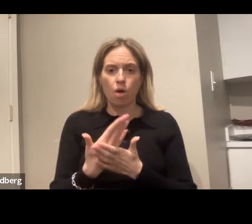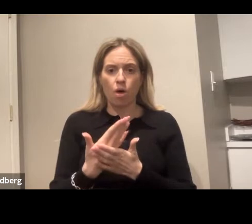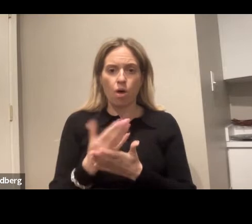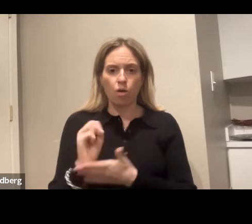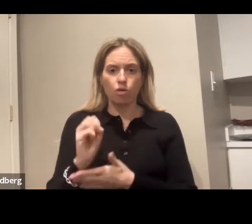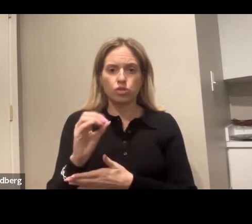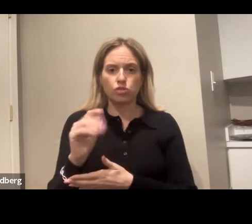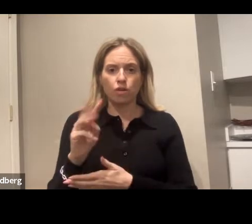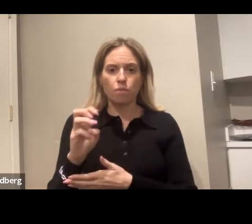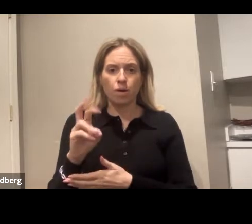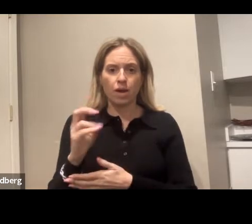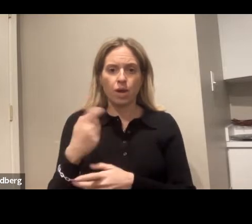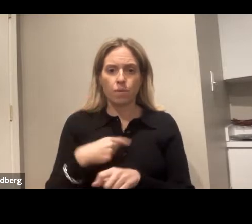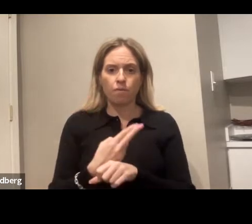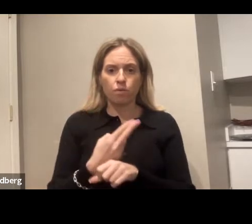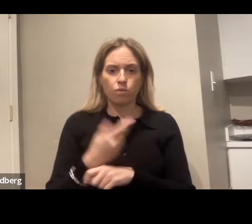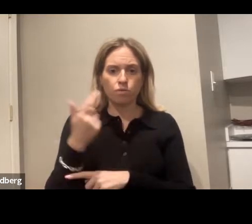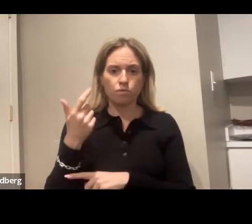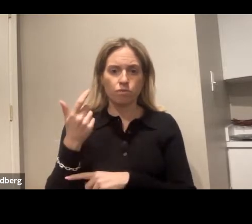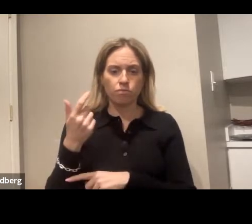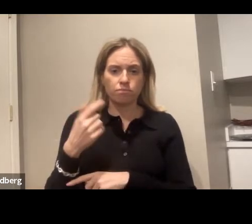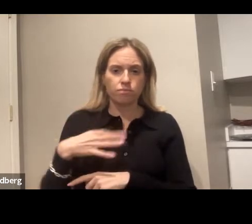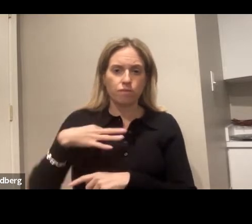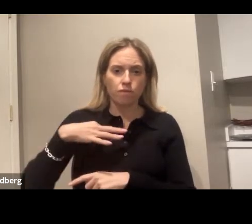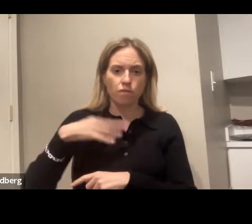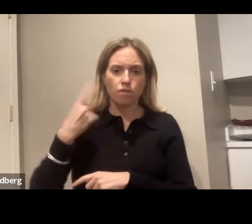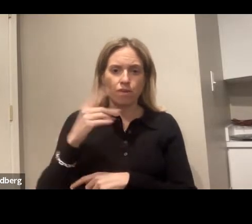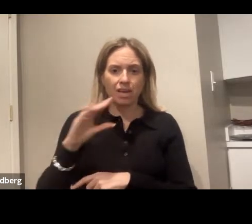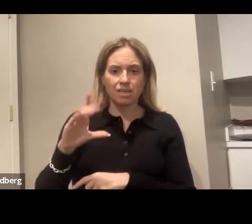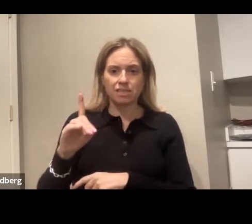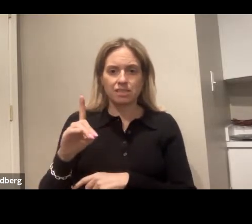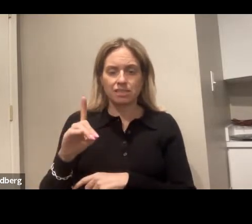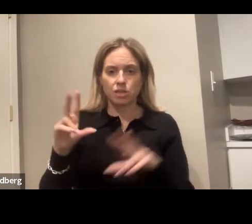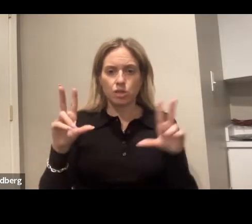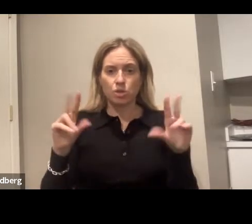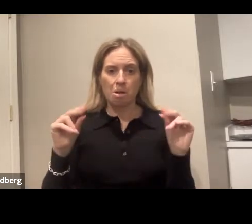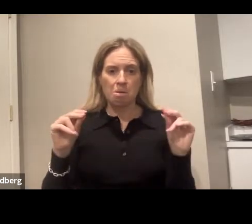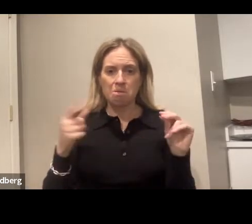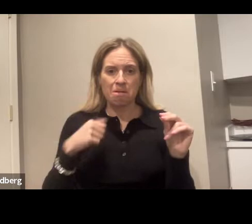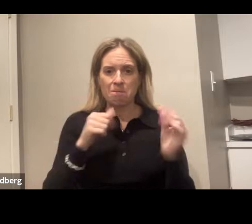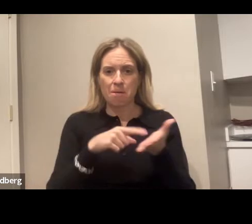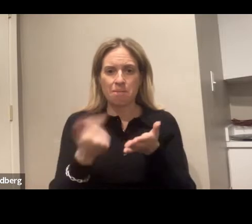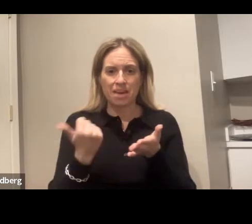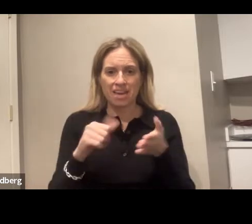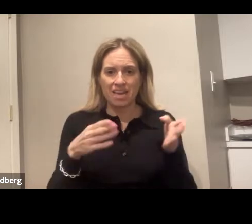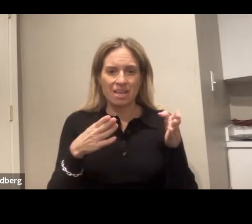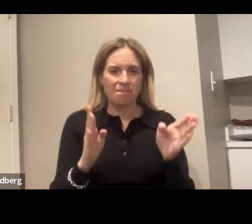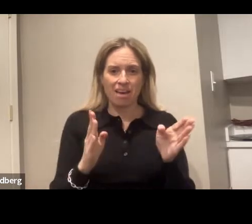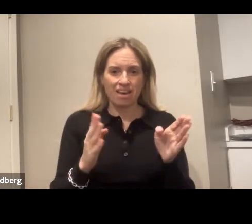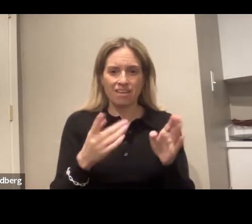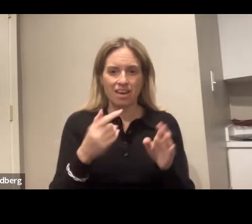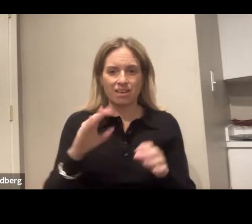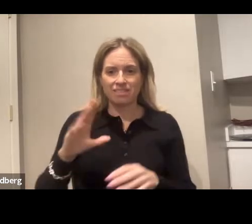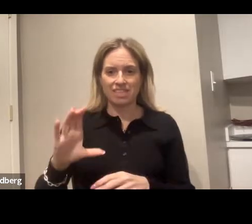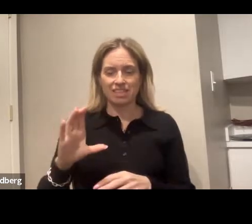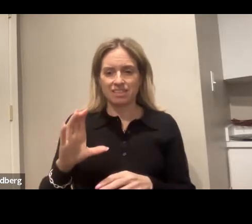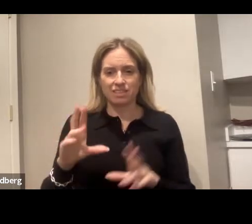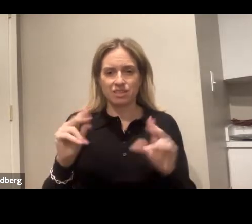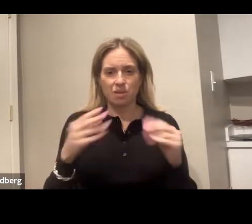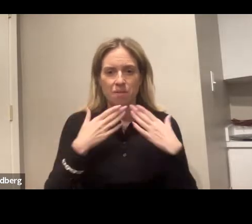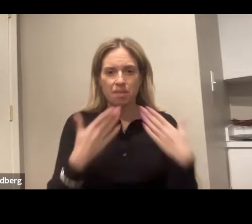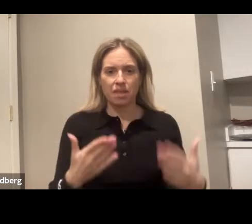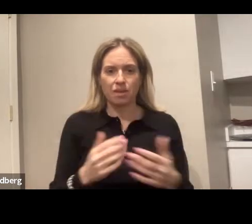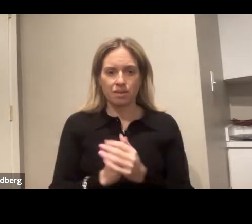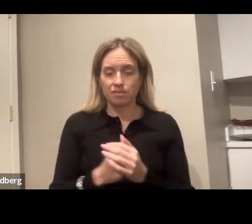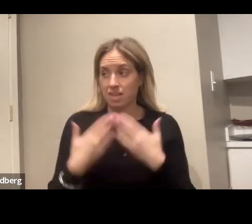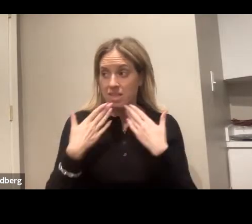to support and volunteer for the ANC is always on my own dime. So no, I am not paid in any way, shape, or form by the ANC. No, thank you, Mr.